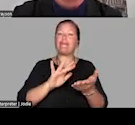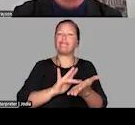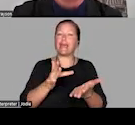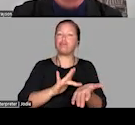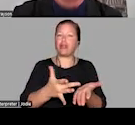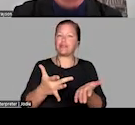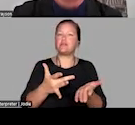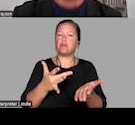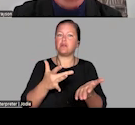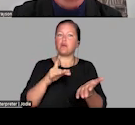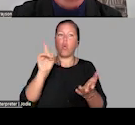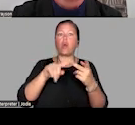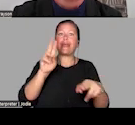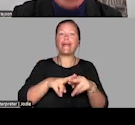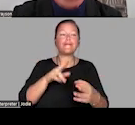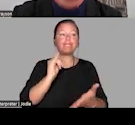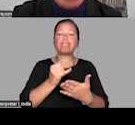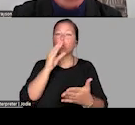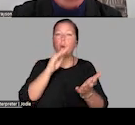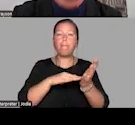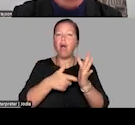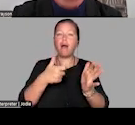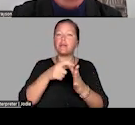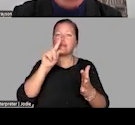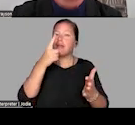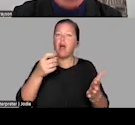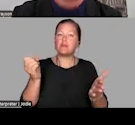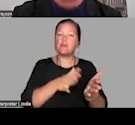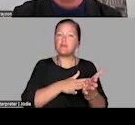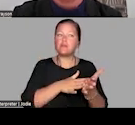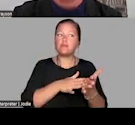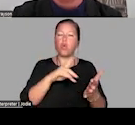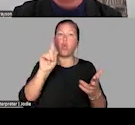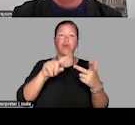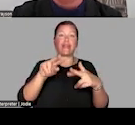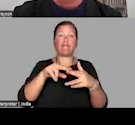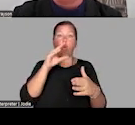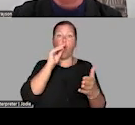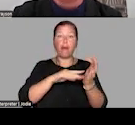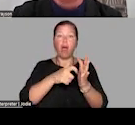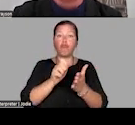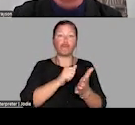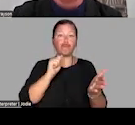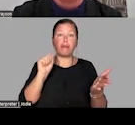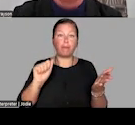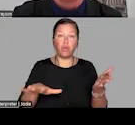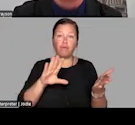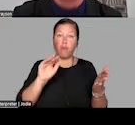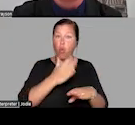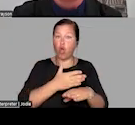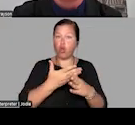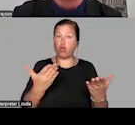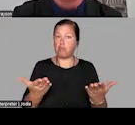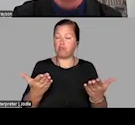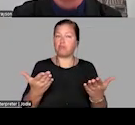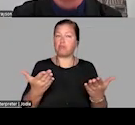cannot inject watermarks? What if the watermarks has been removed? Is there something about the